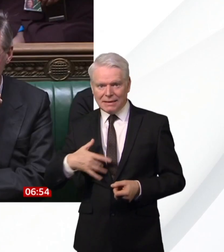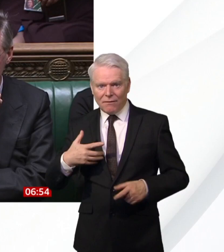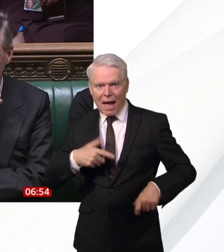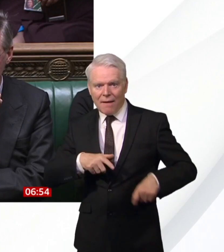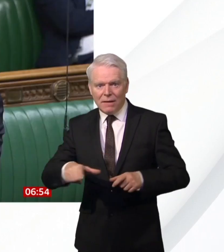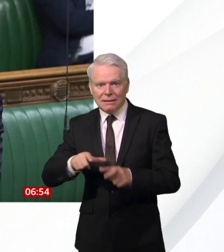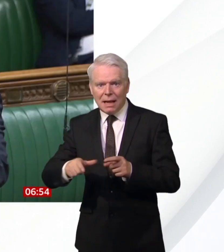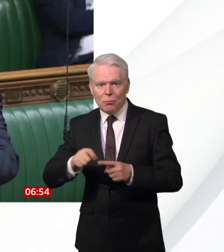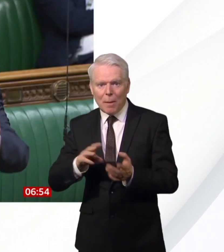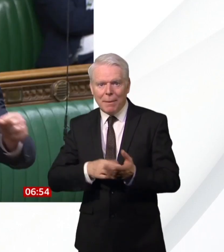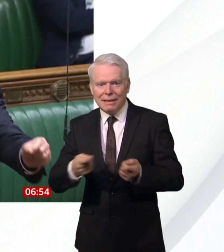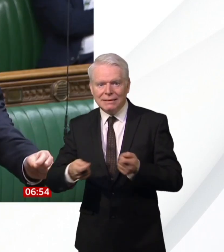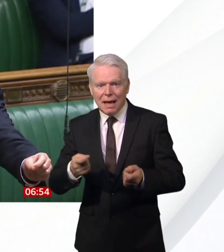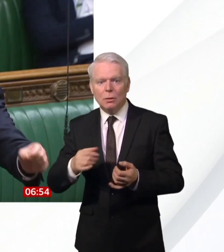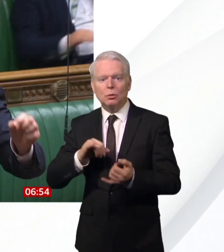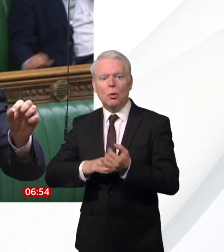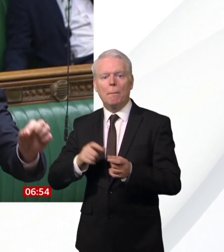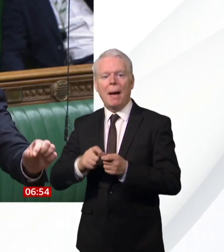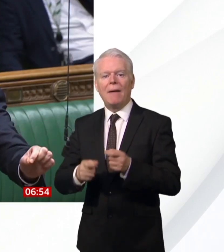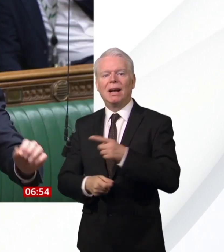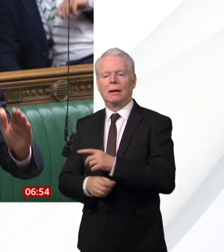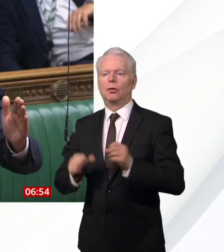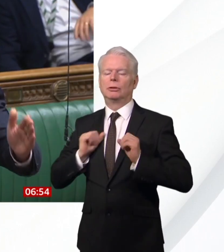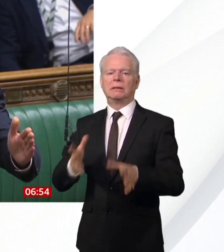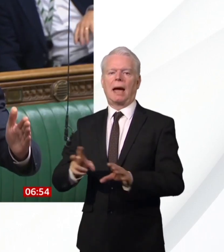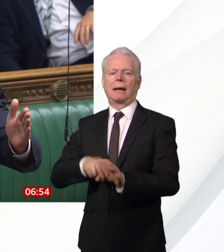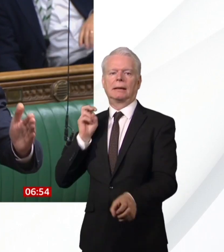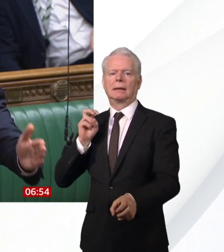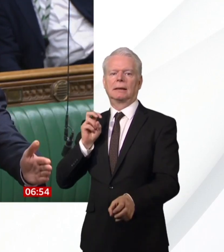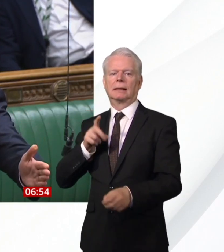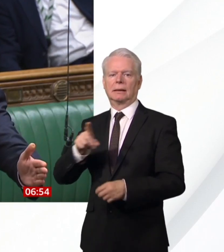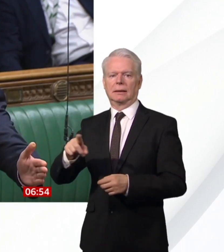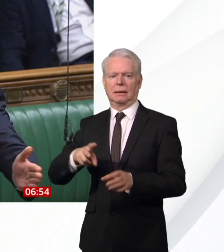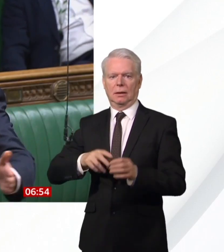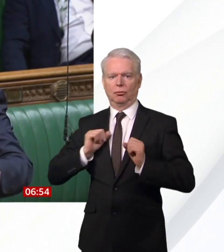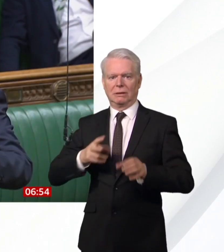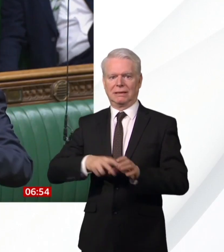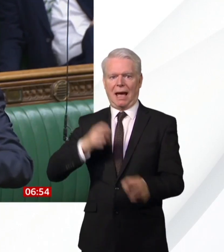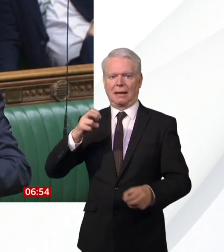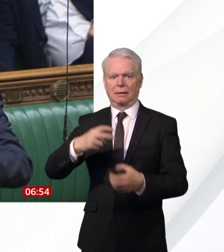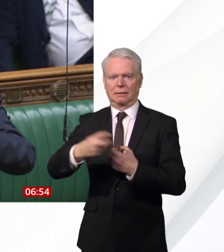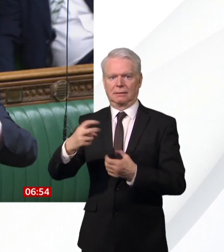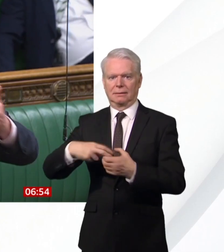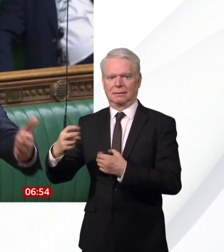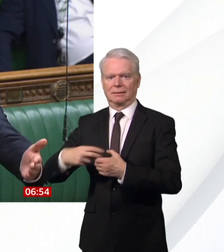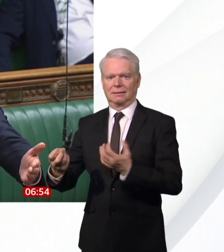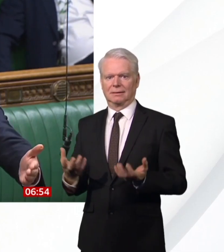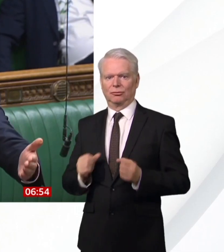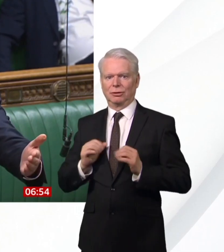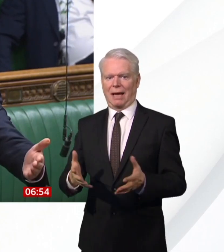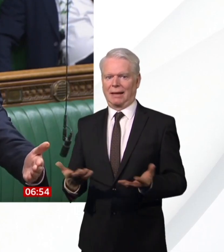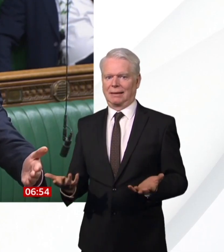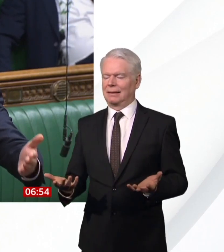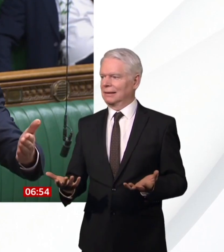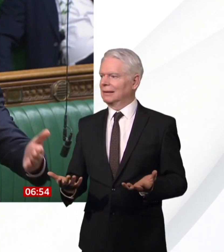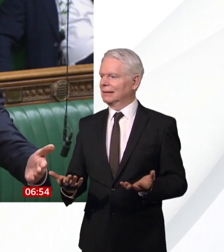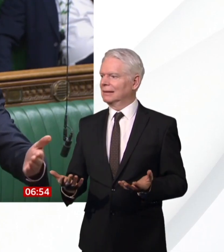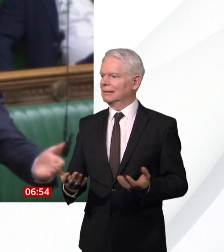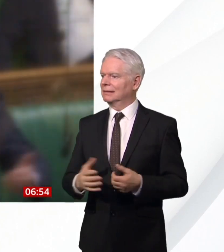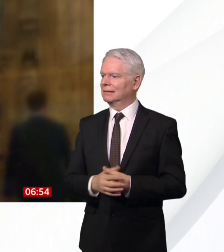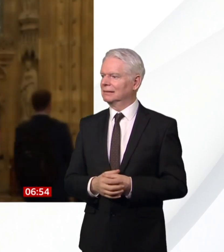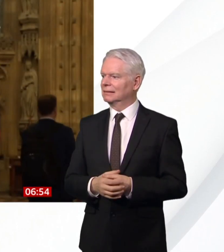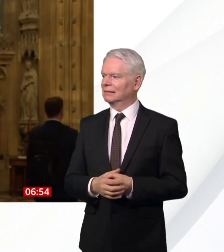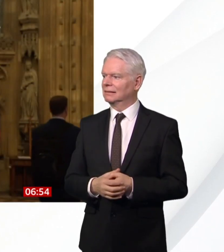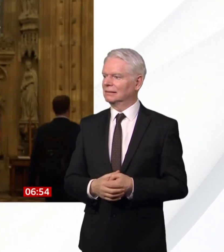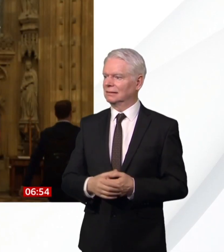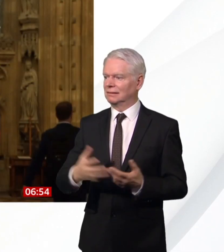Could it be possible that members opposite voted in the division just now without any clarity as to what it was they were actually